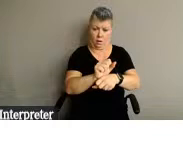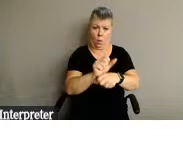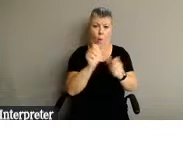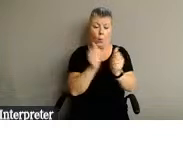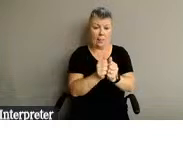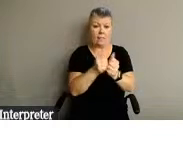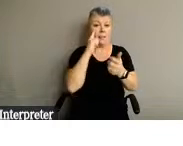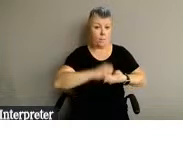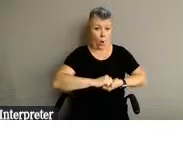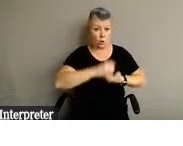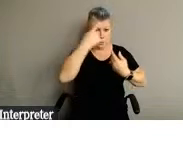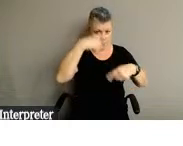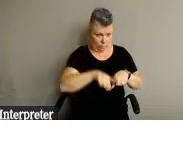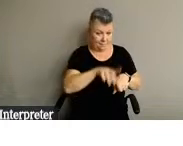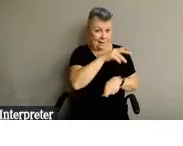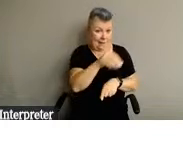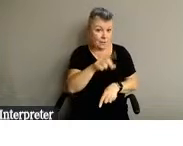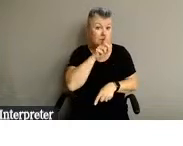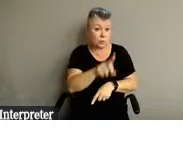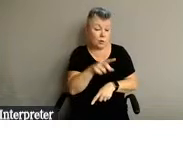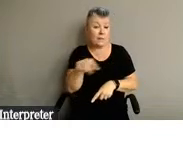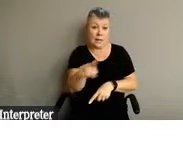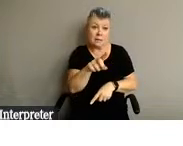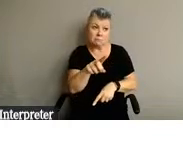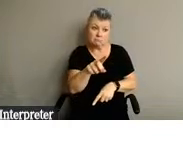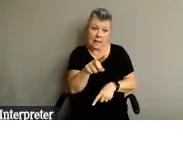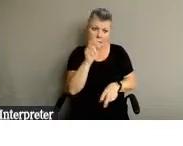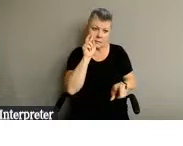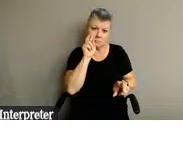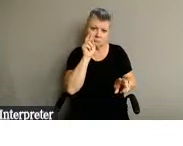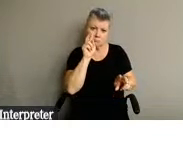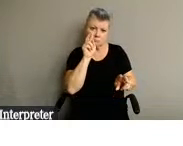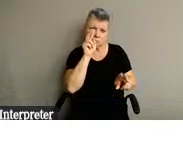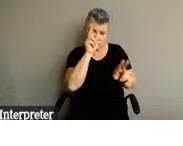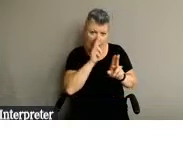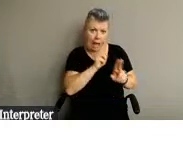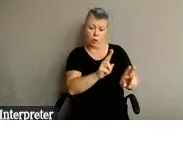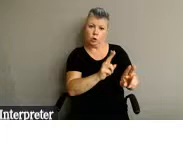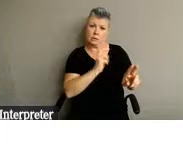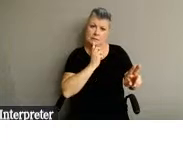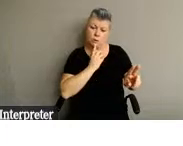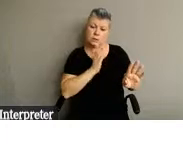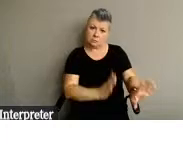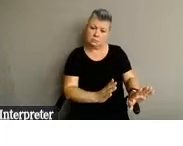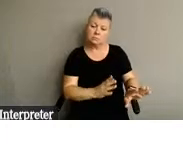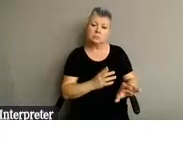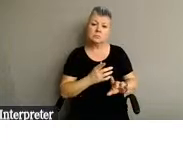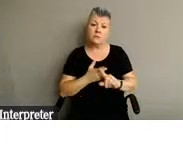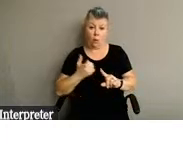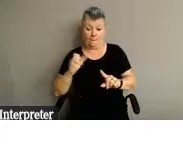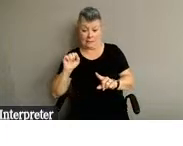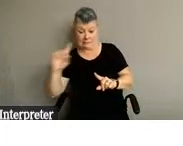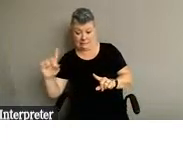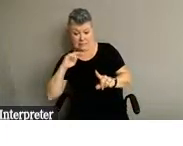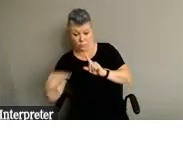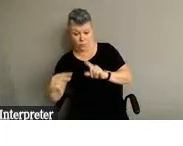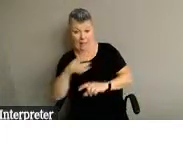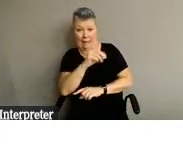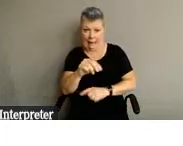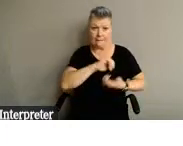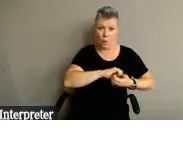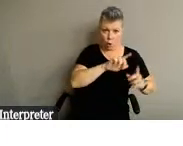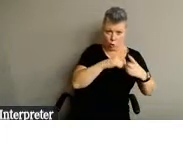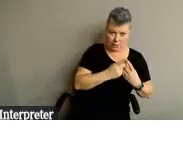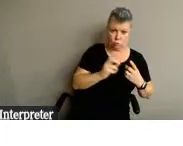agreement and to ensure that it is taken seriously by both SSD as well as our partner districts,